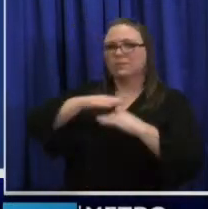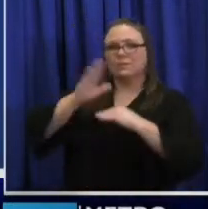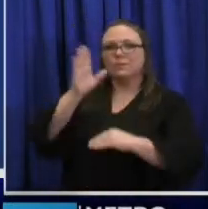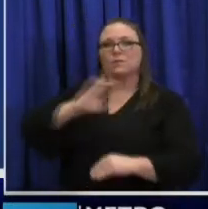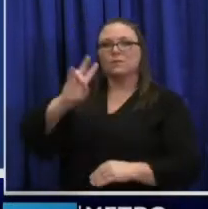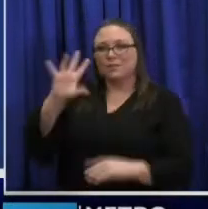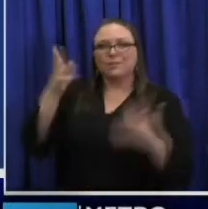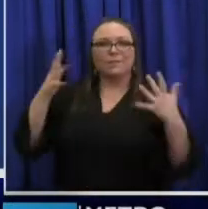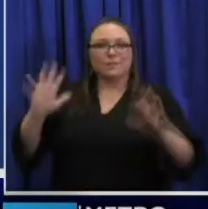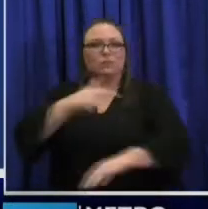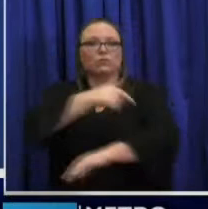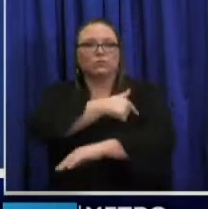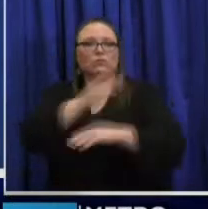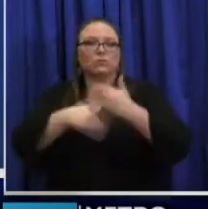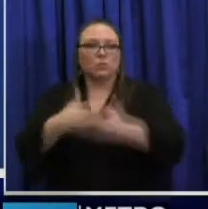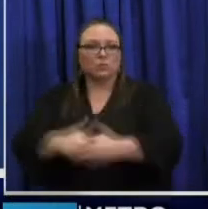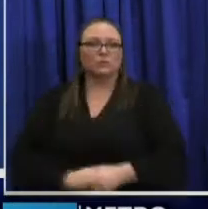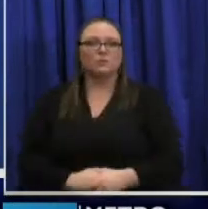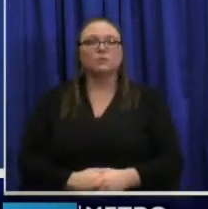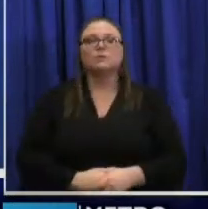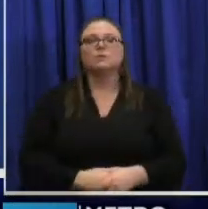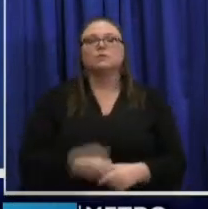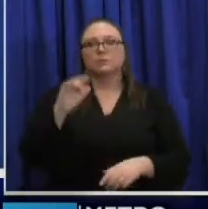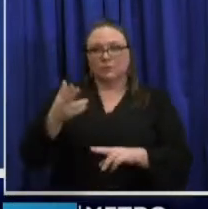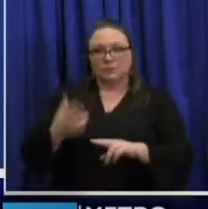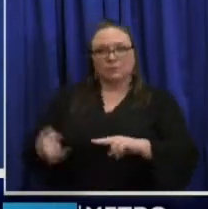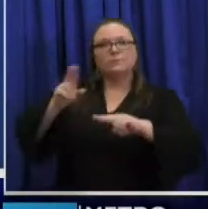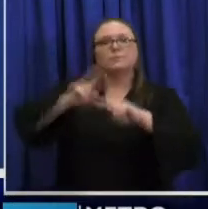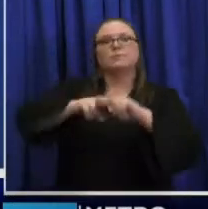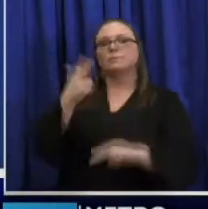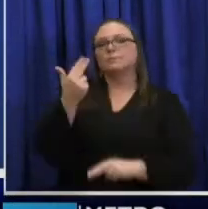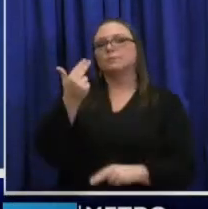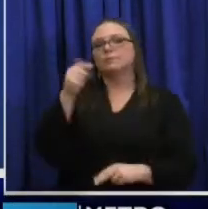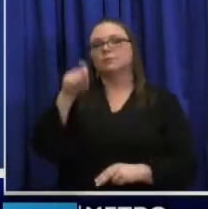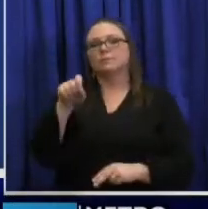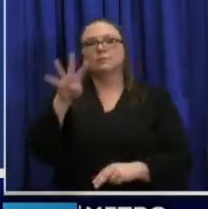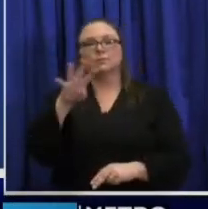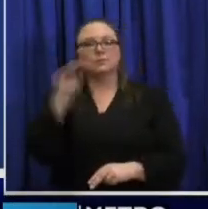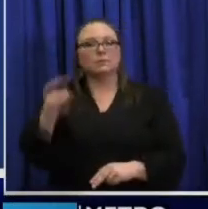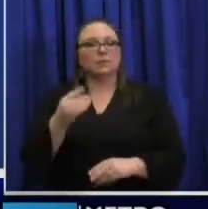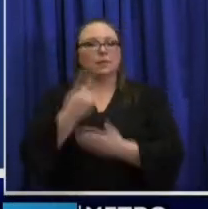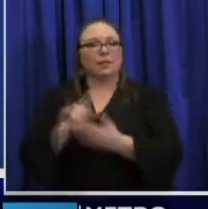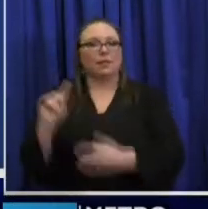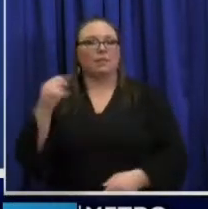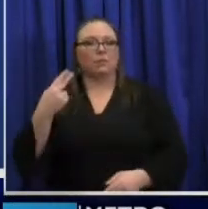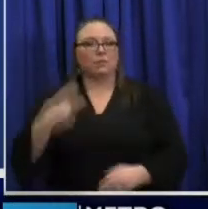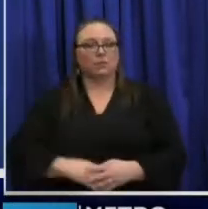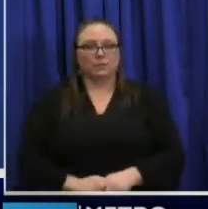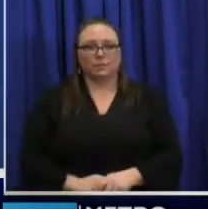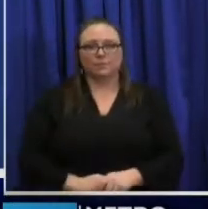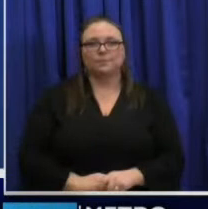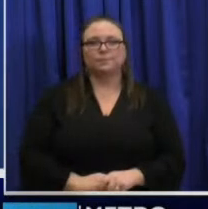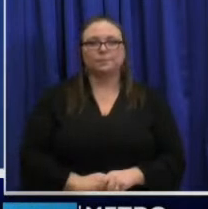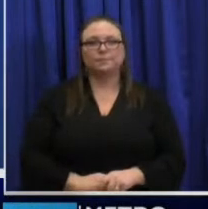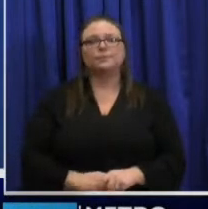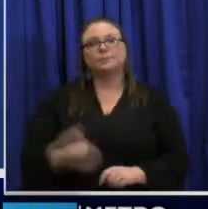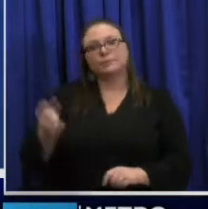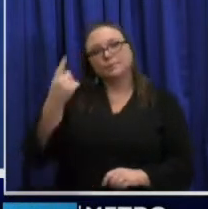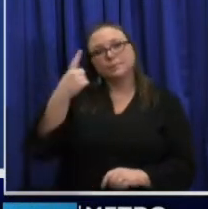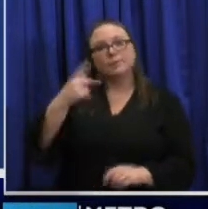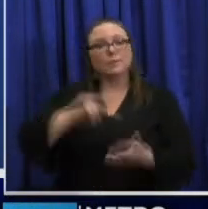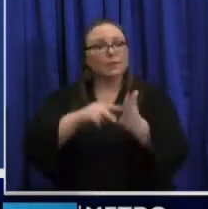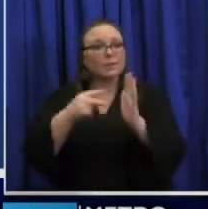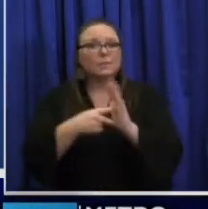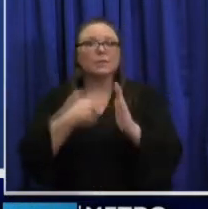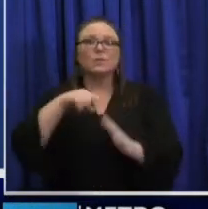have started their vaccinations. Now that's up from 13.4% last Thursday. So we are greater